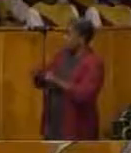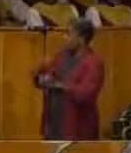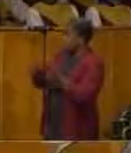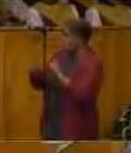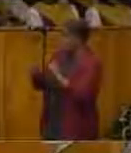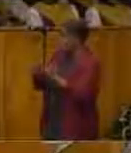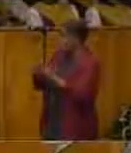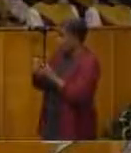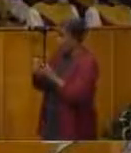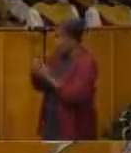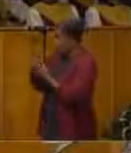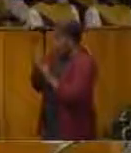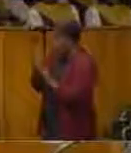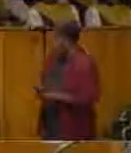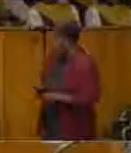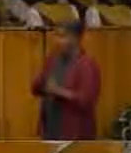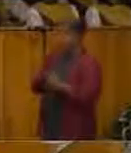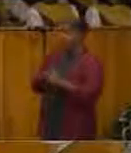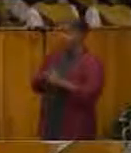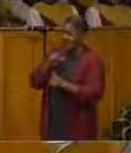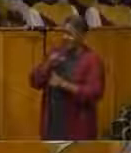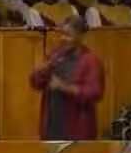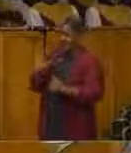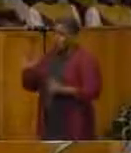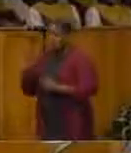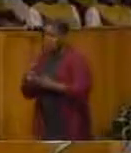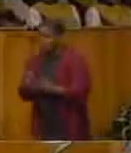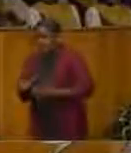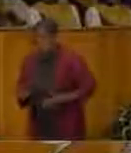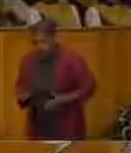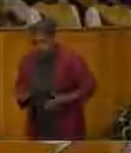question. First of all, it's not your money.